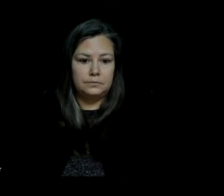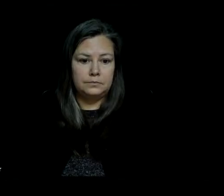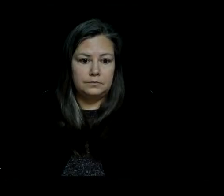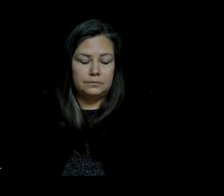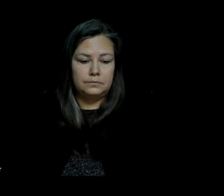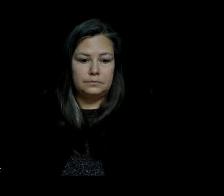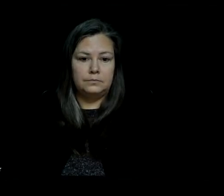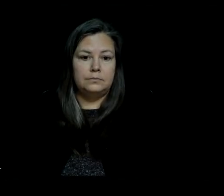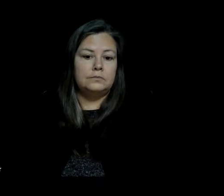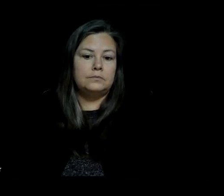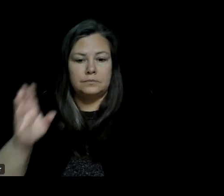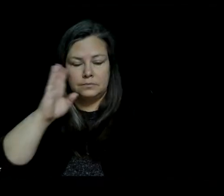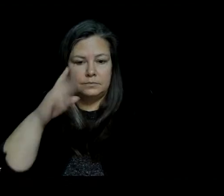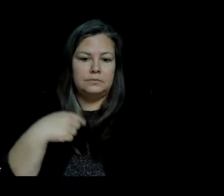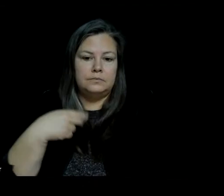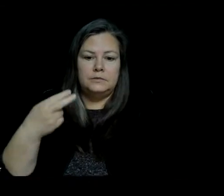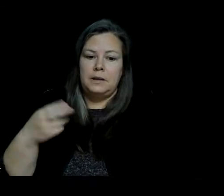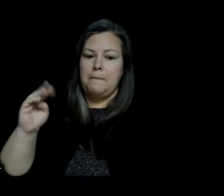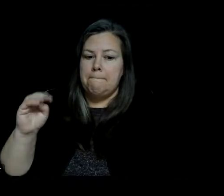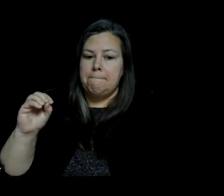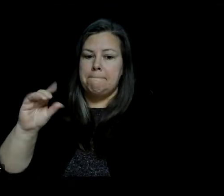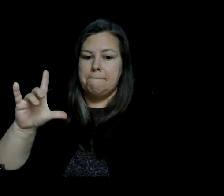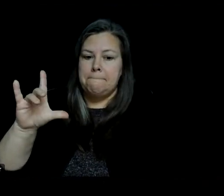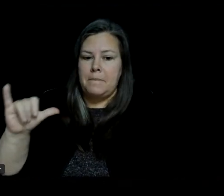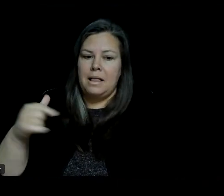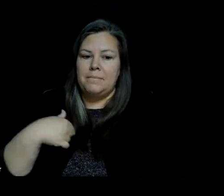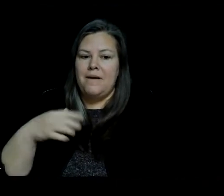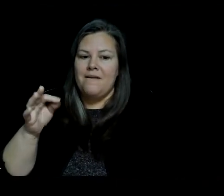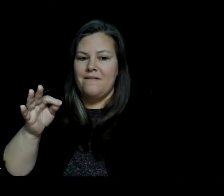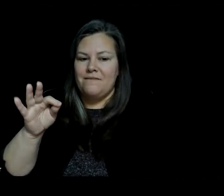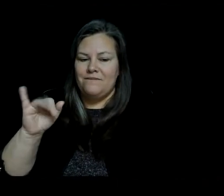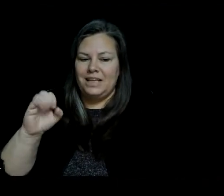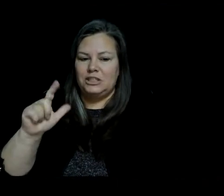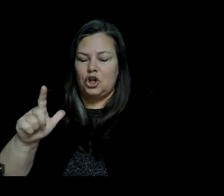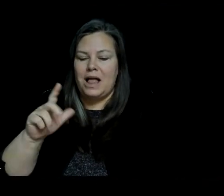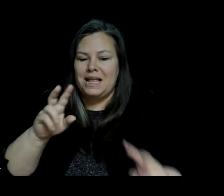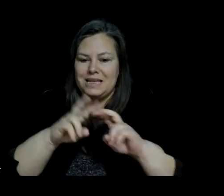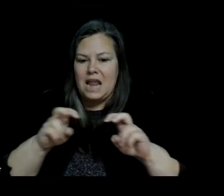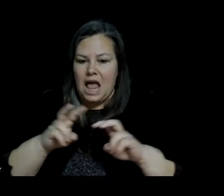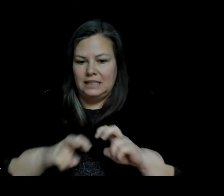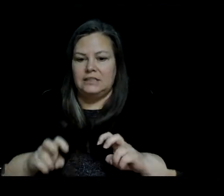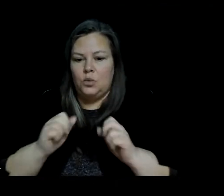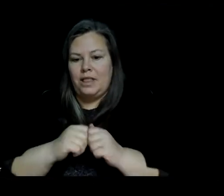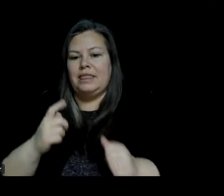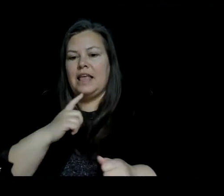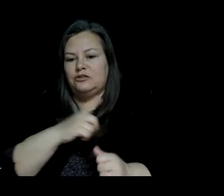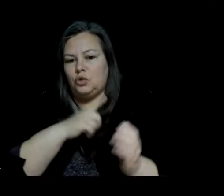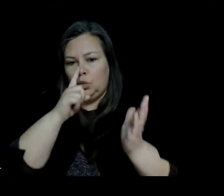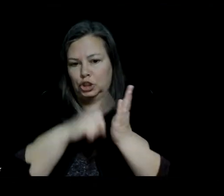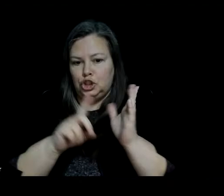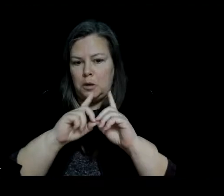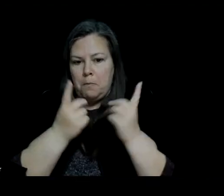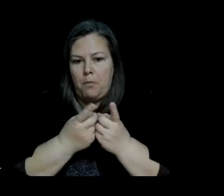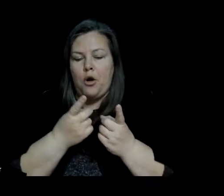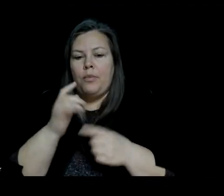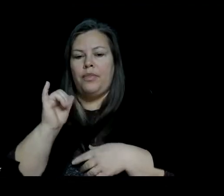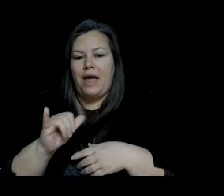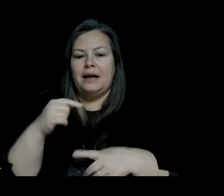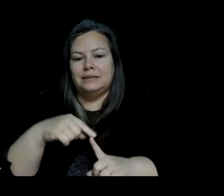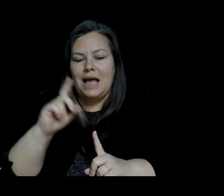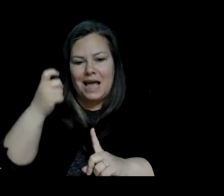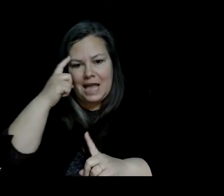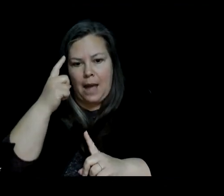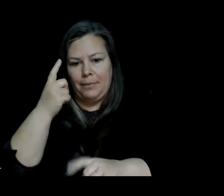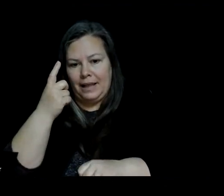Members of the committee, my name is Molly Pratt. I'm a fiscal analyst with the Legislative Research Department, and I will be presenting the capital improvements for